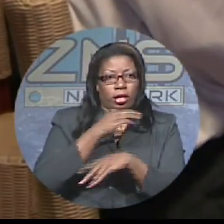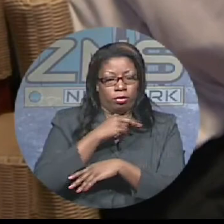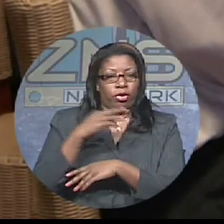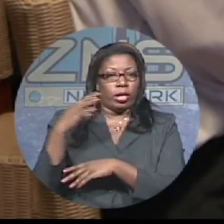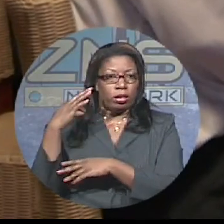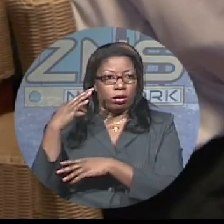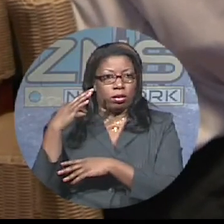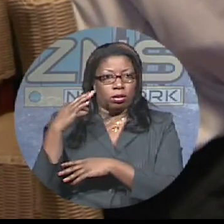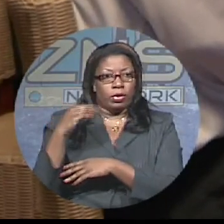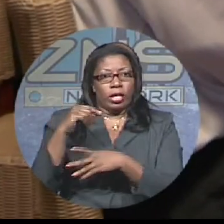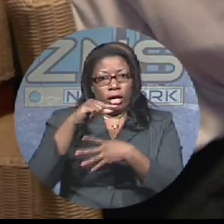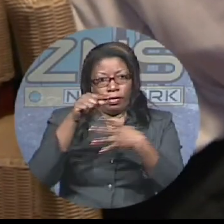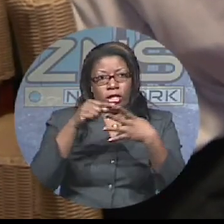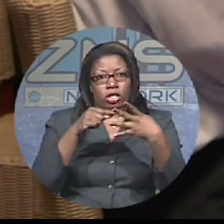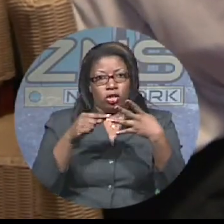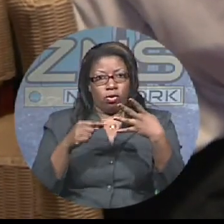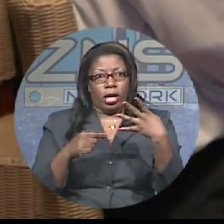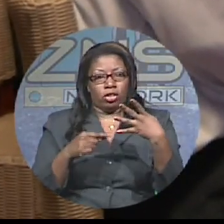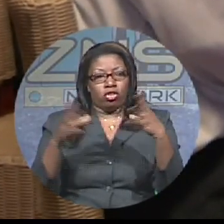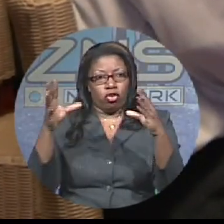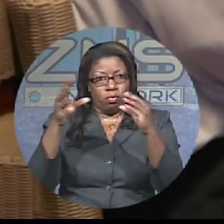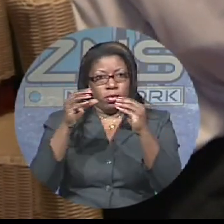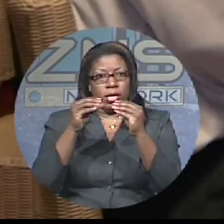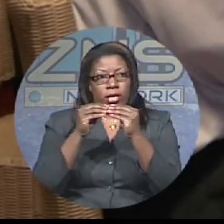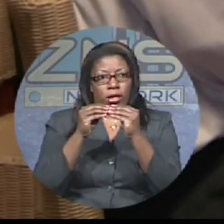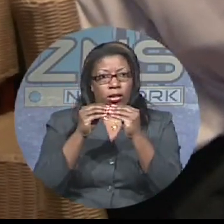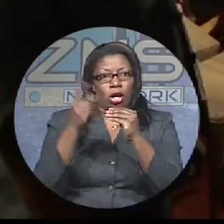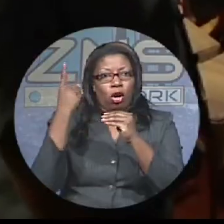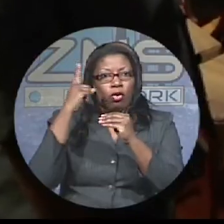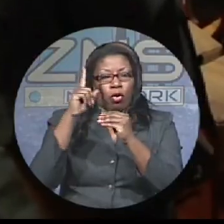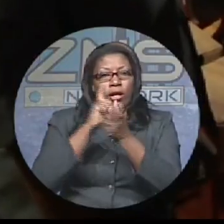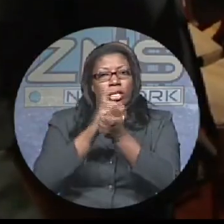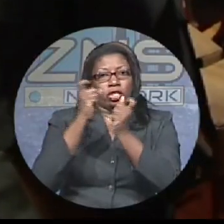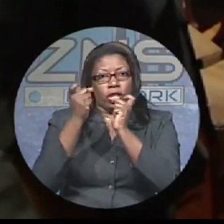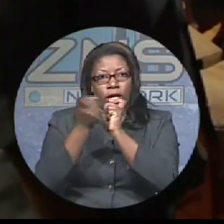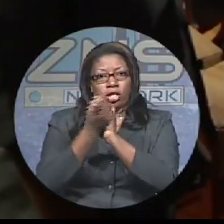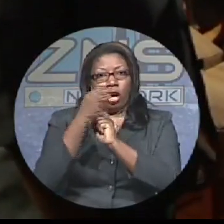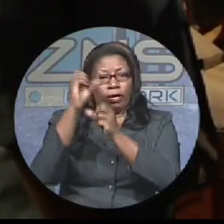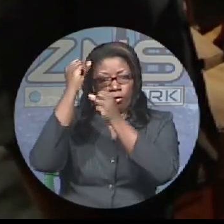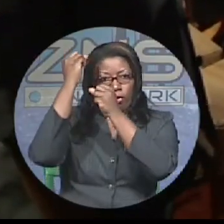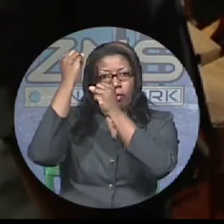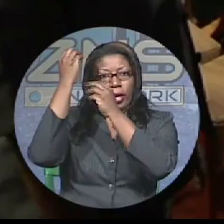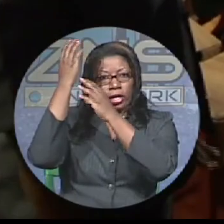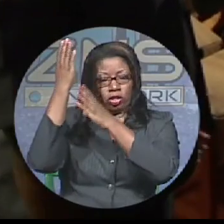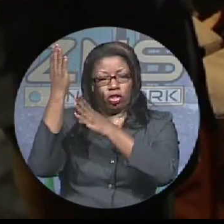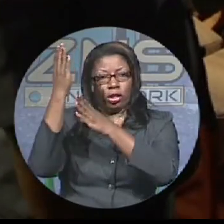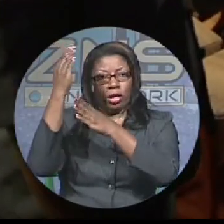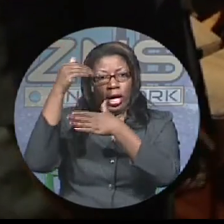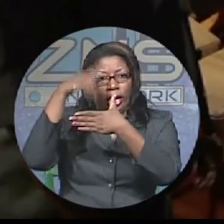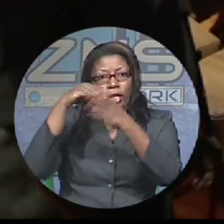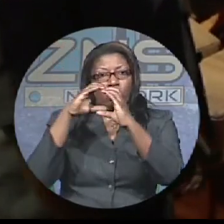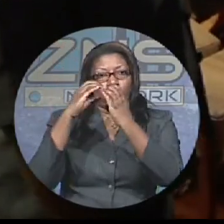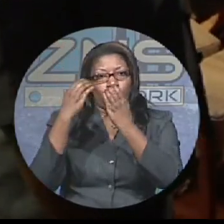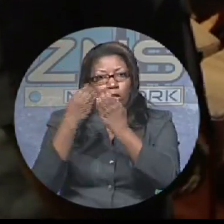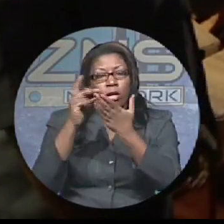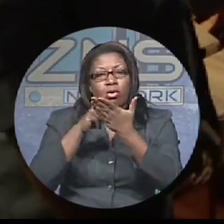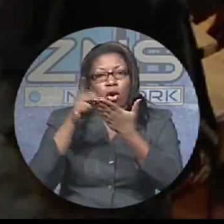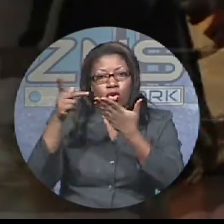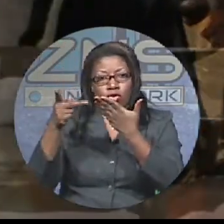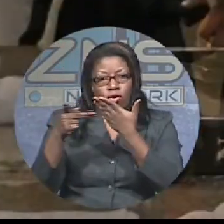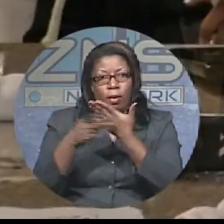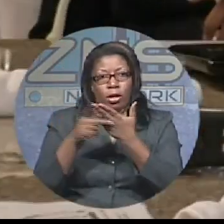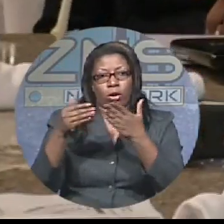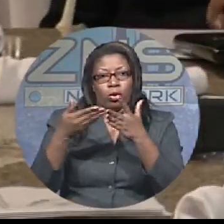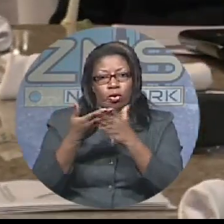promotes interaction through forums, meetings, and other mediums for the exchange of information and engages in cooperative programming and initiatives